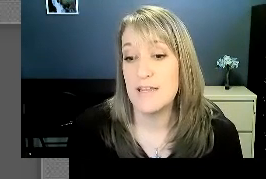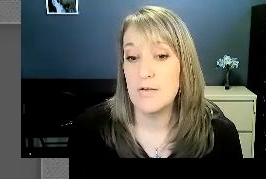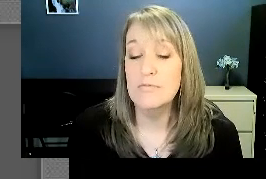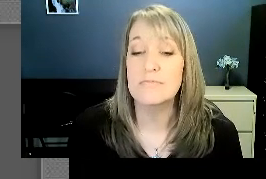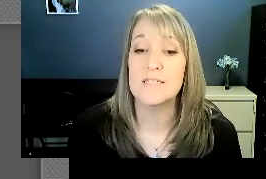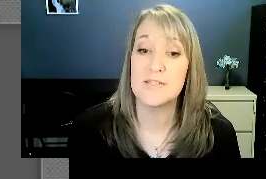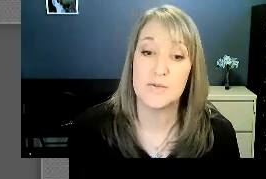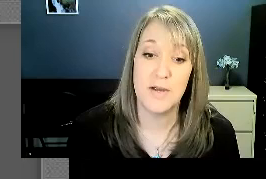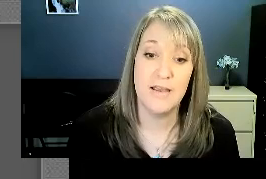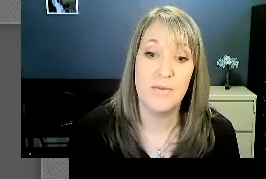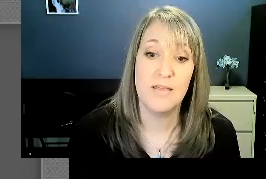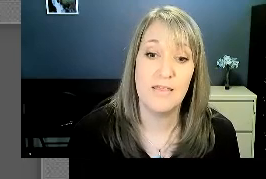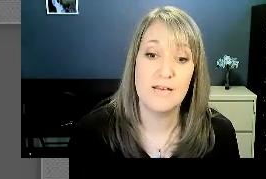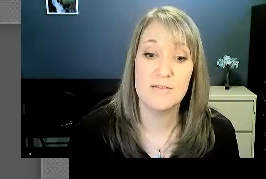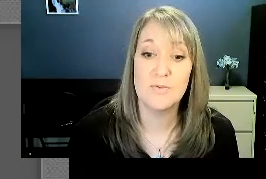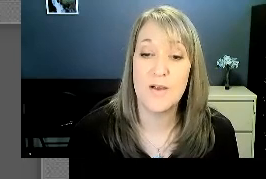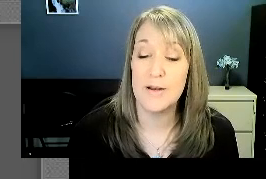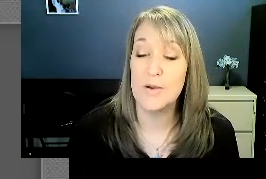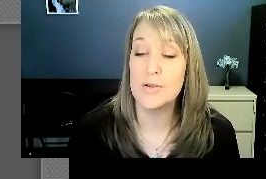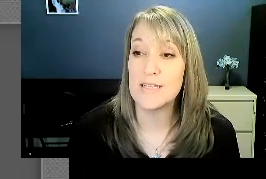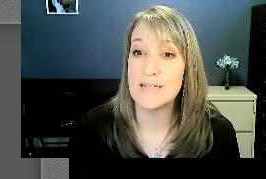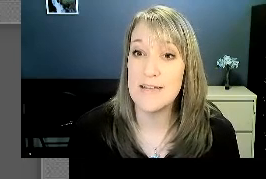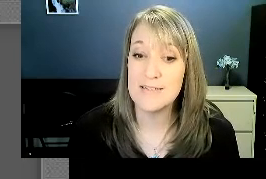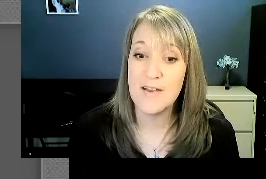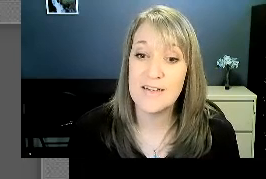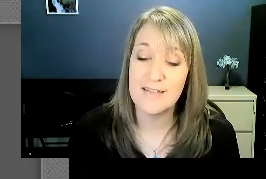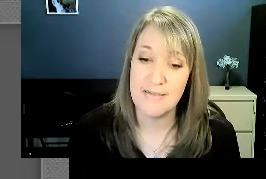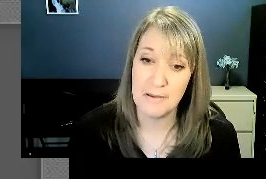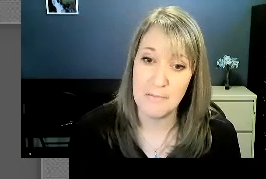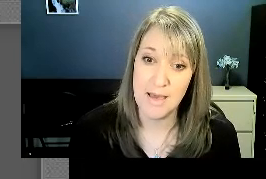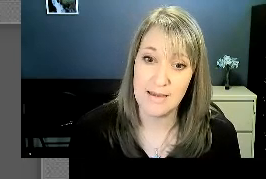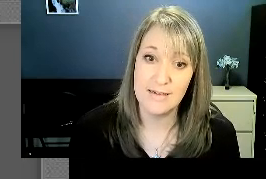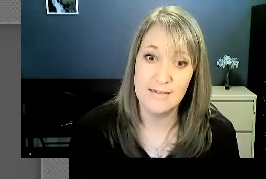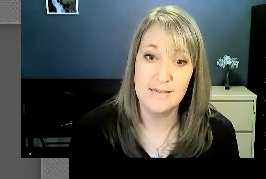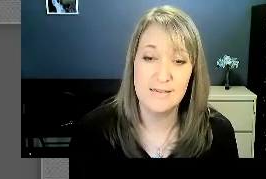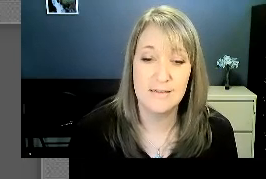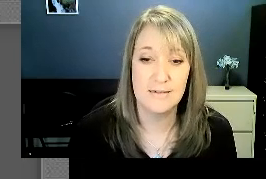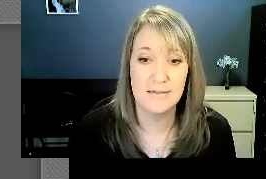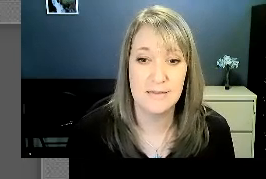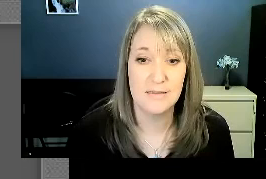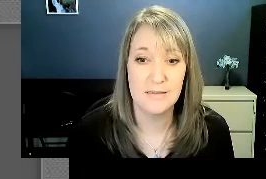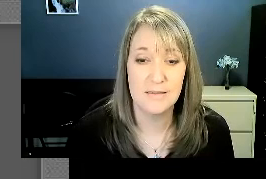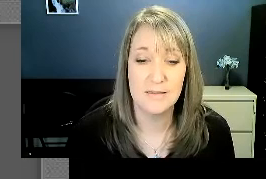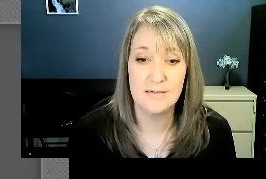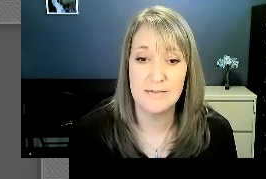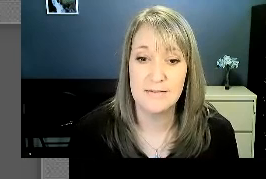Pause the video, describe this rhino using classifiers, and then come back.